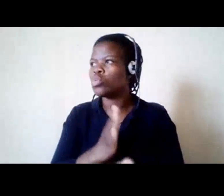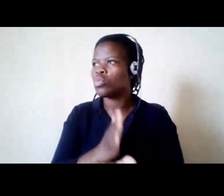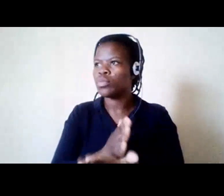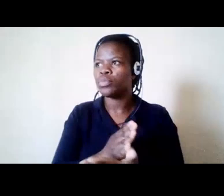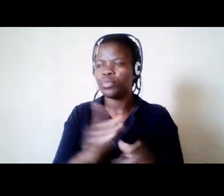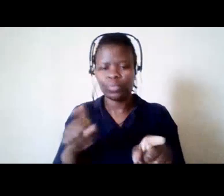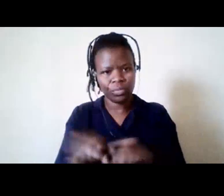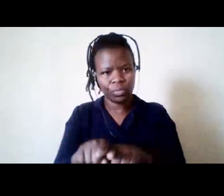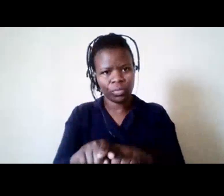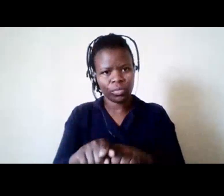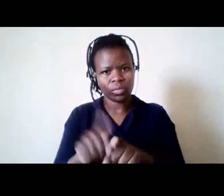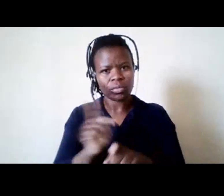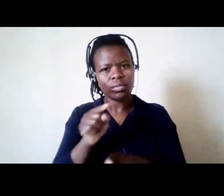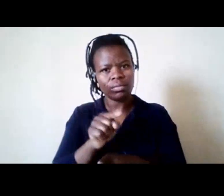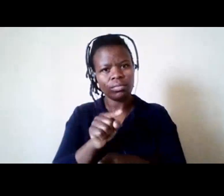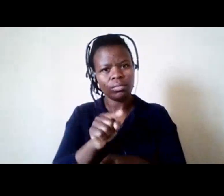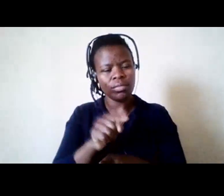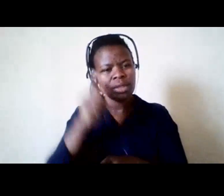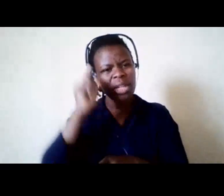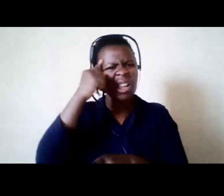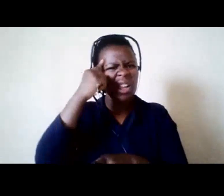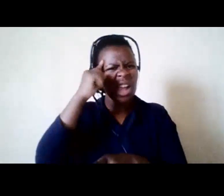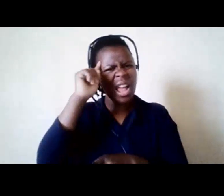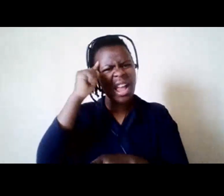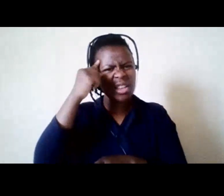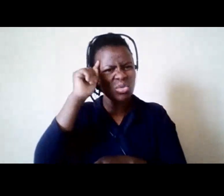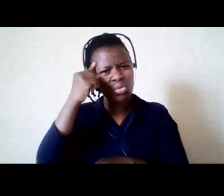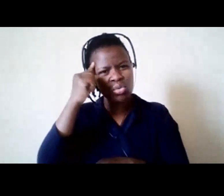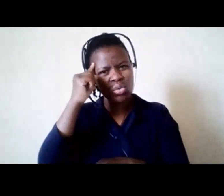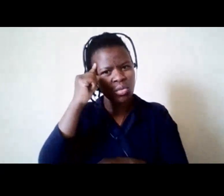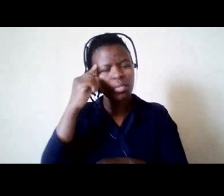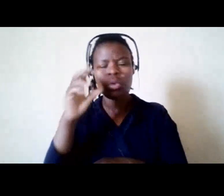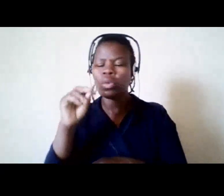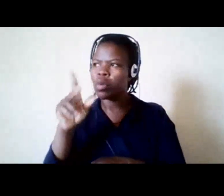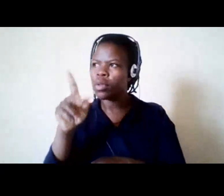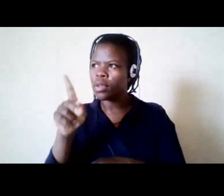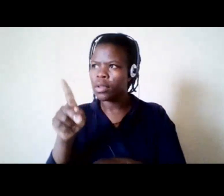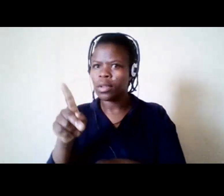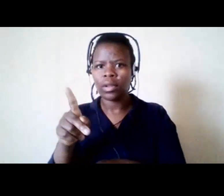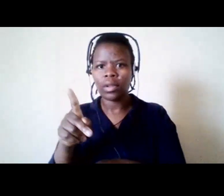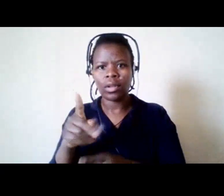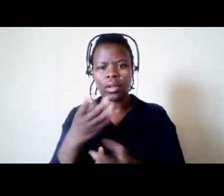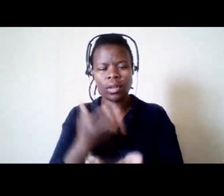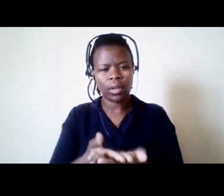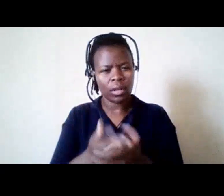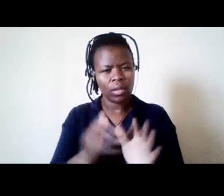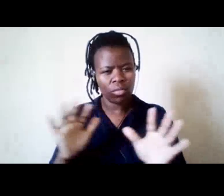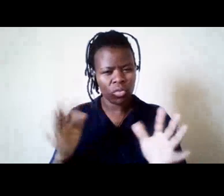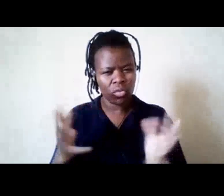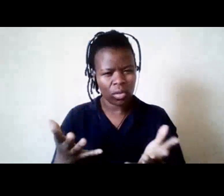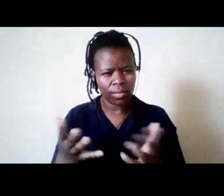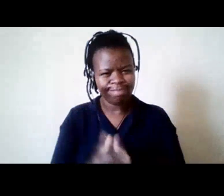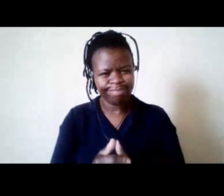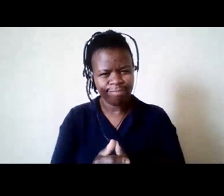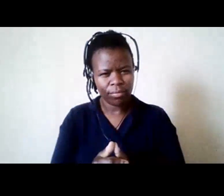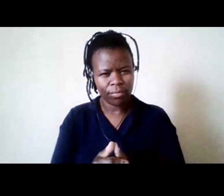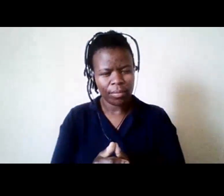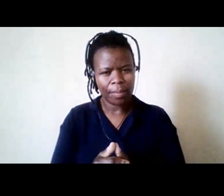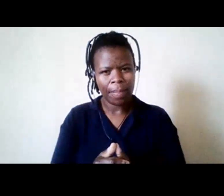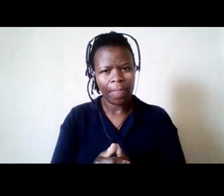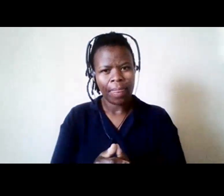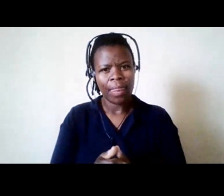They assume to be ineducable and they shouldn't actually have those rights and all of those things. So